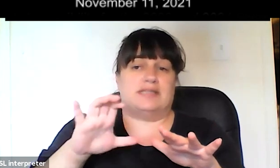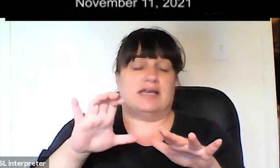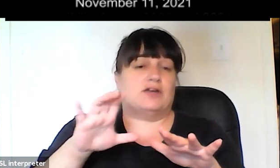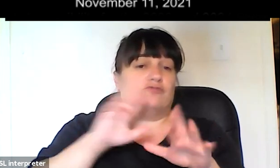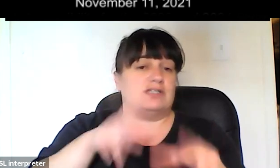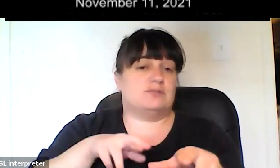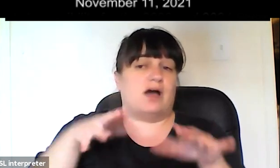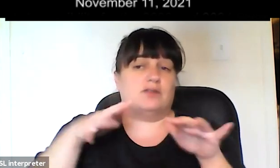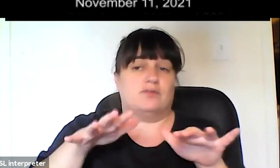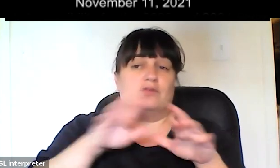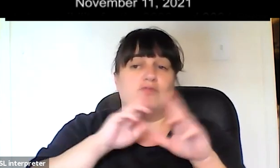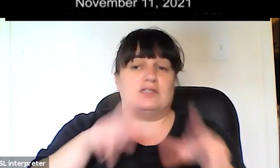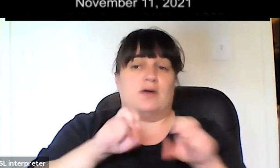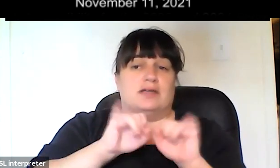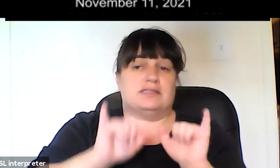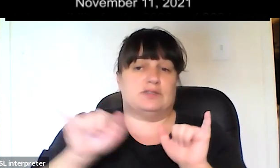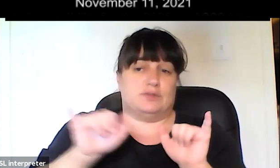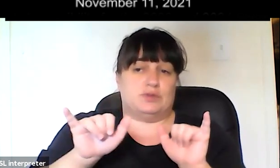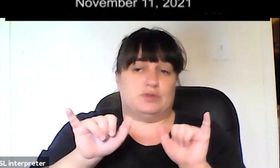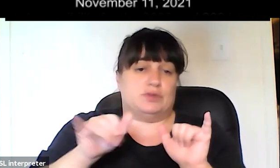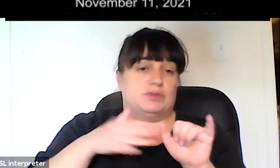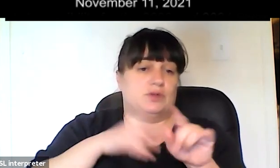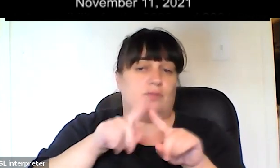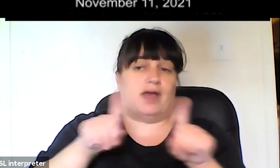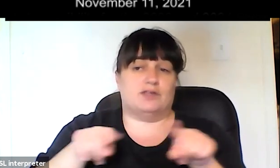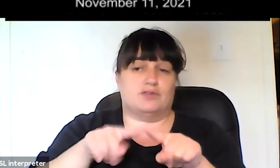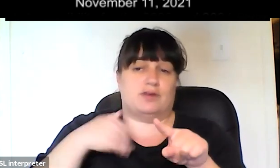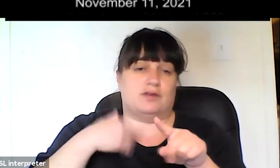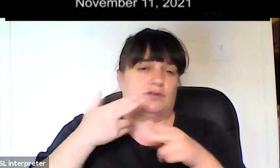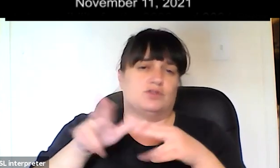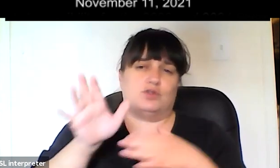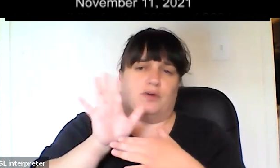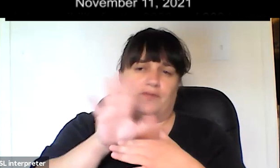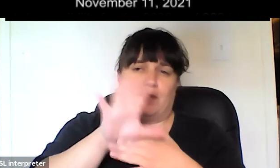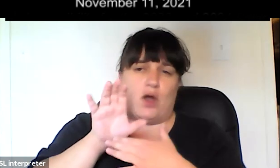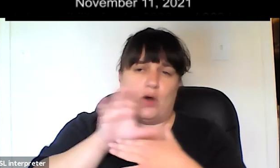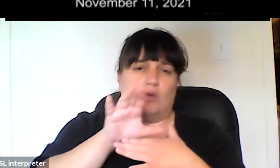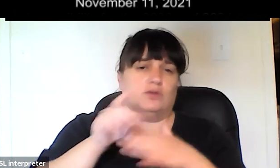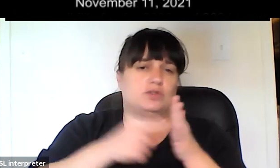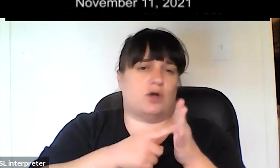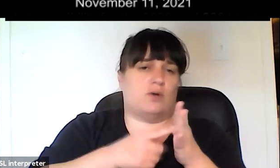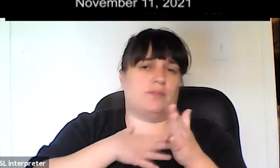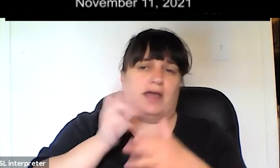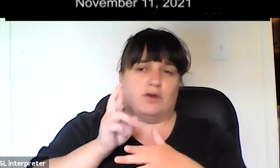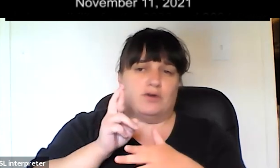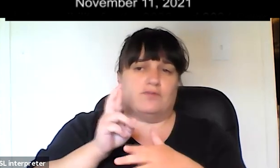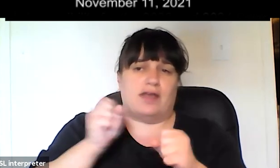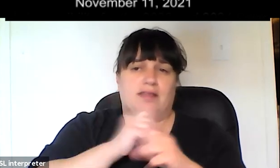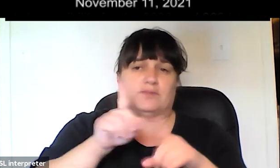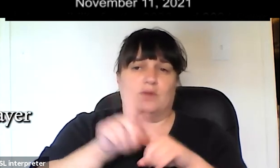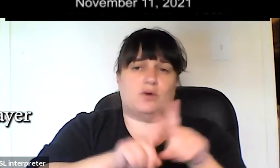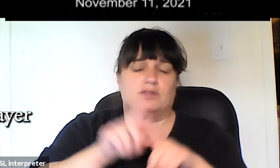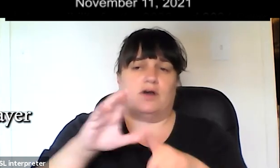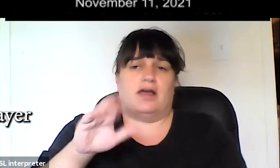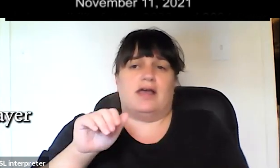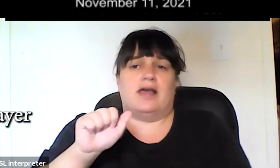vibrational response into them as well. And so on my screen now is just a short video capture of my good friend, the exploded star